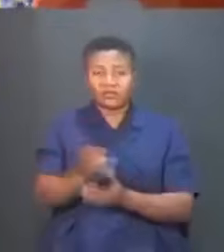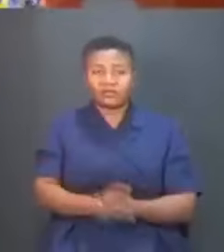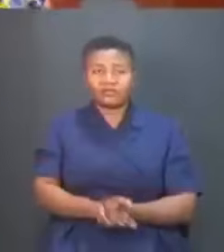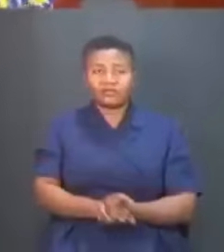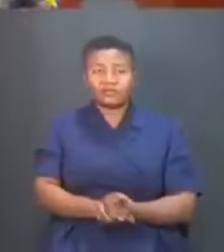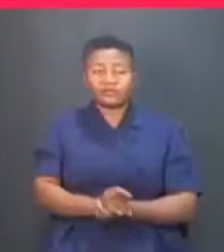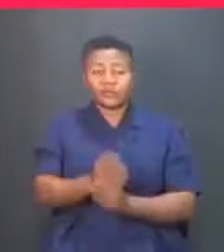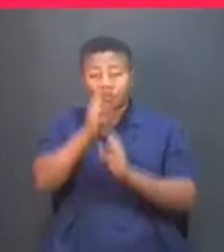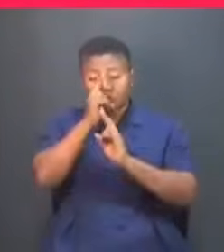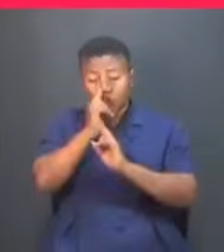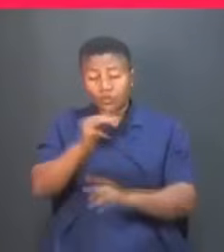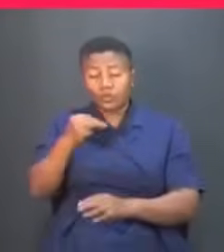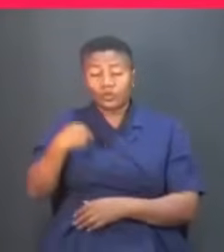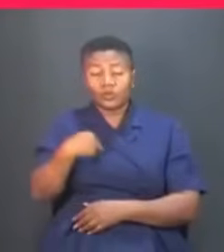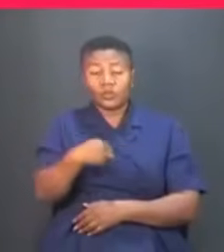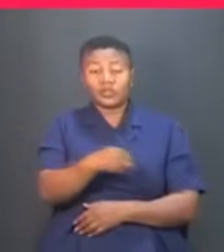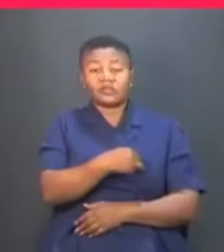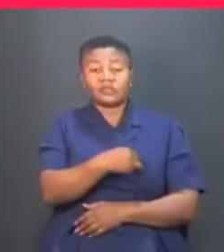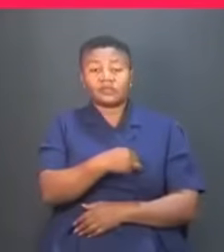Honourable members, I would